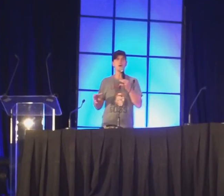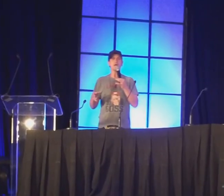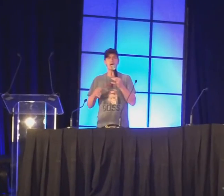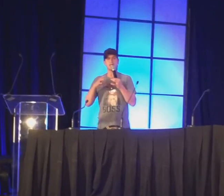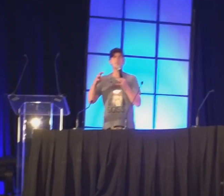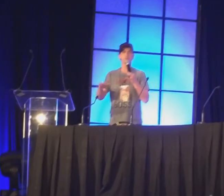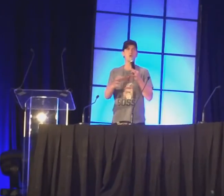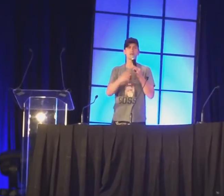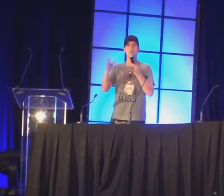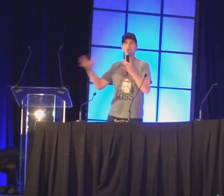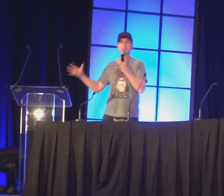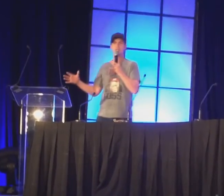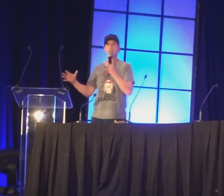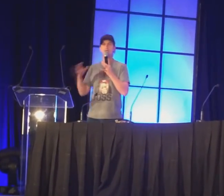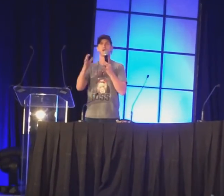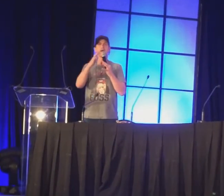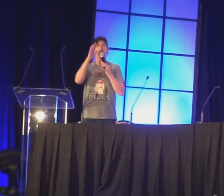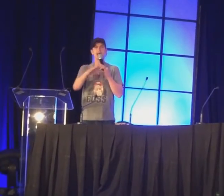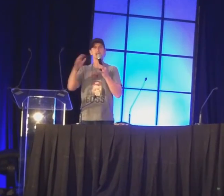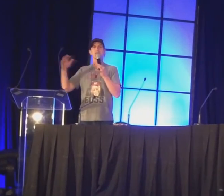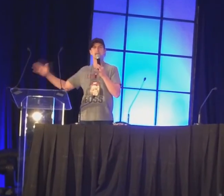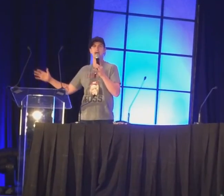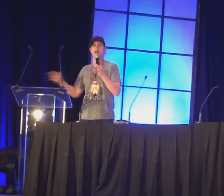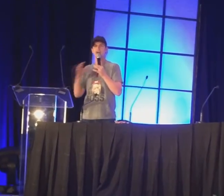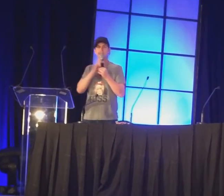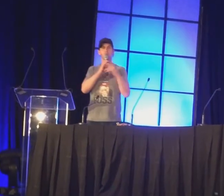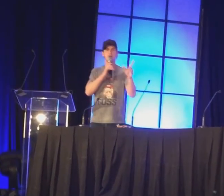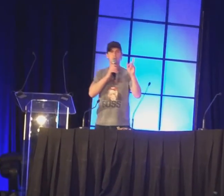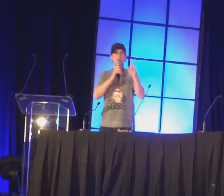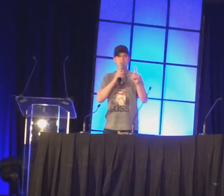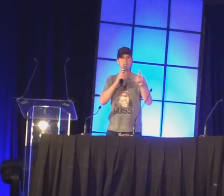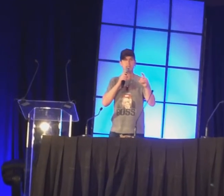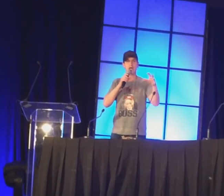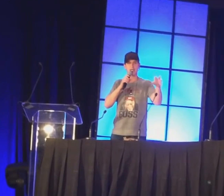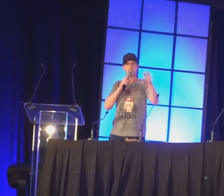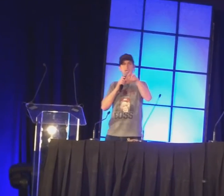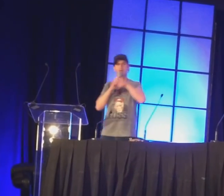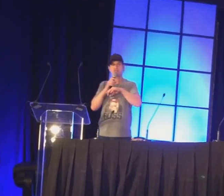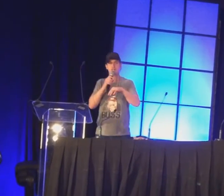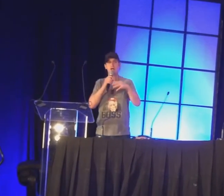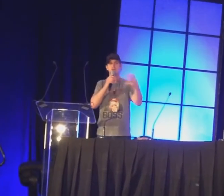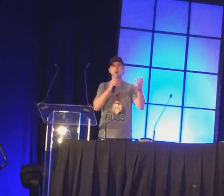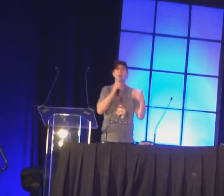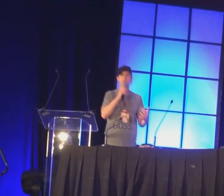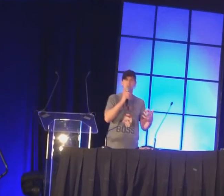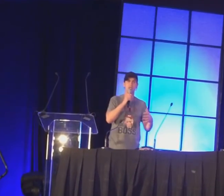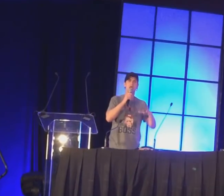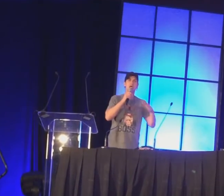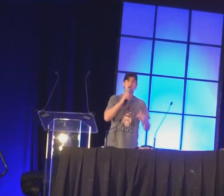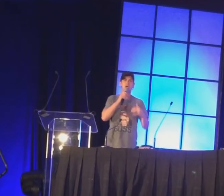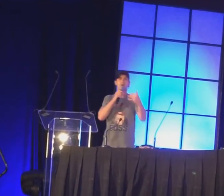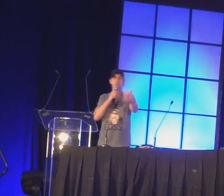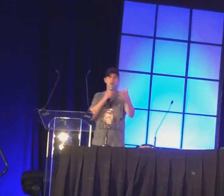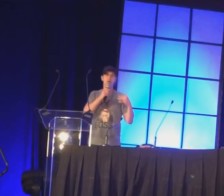with people. At least one convention, each convention I go to, at least one person at each convention has come up and